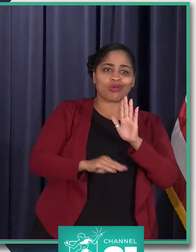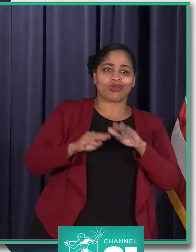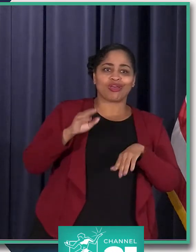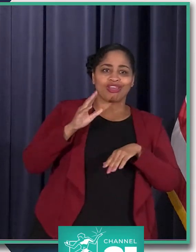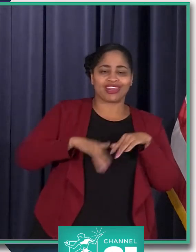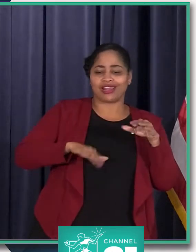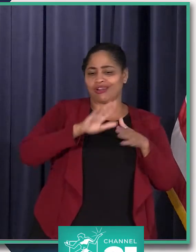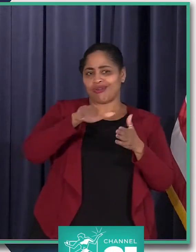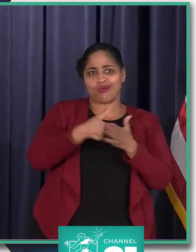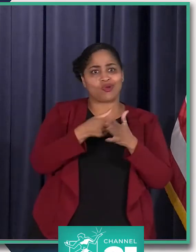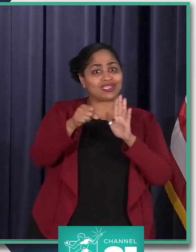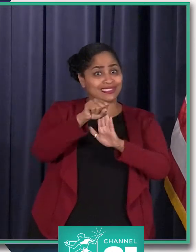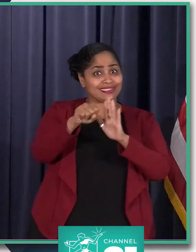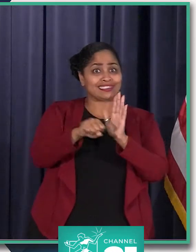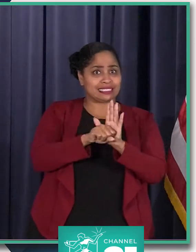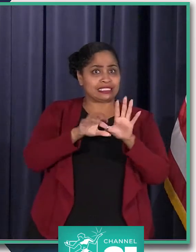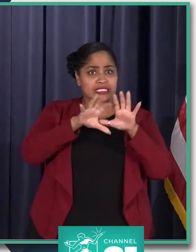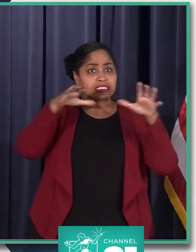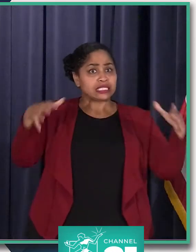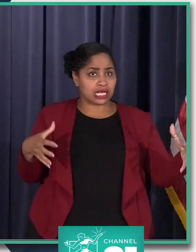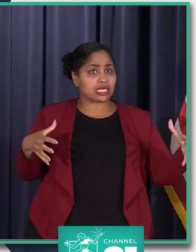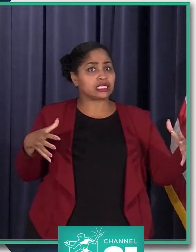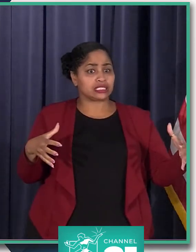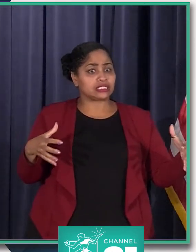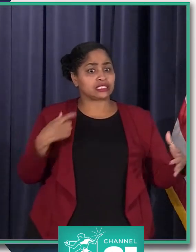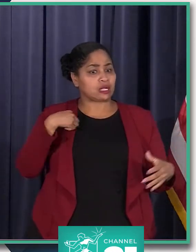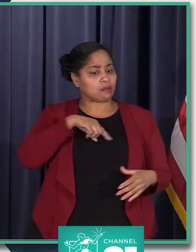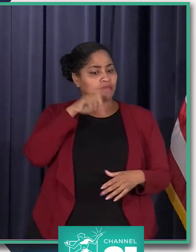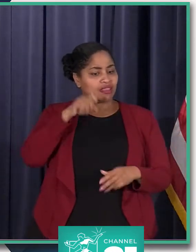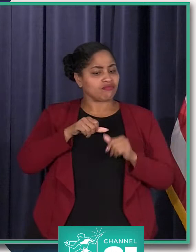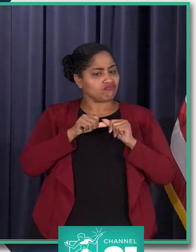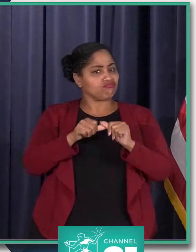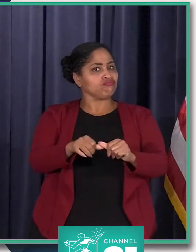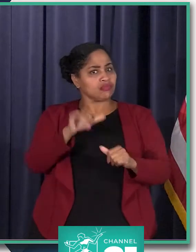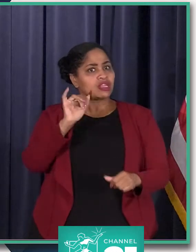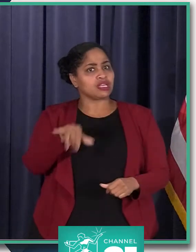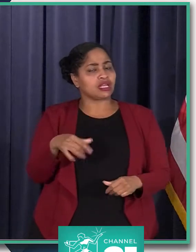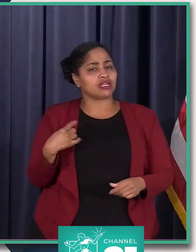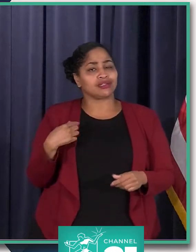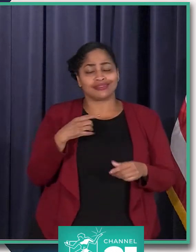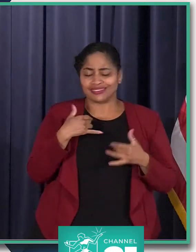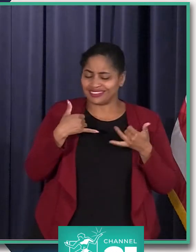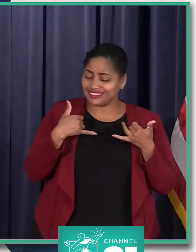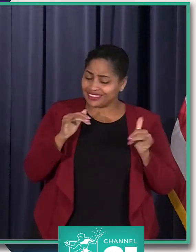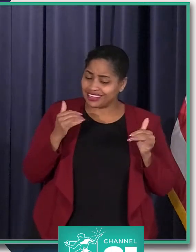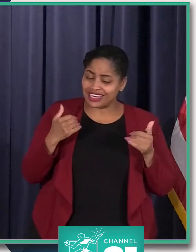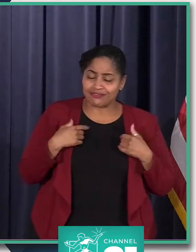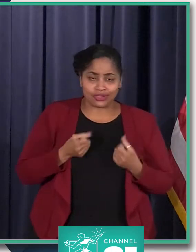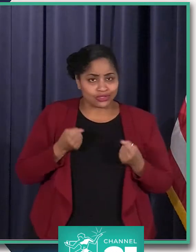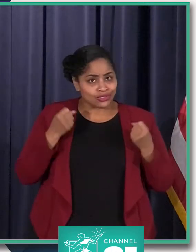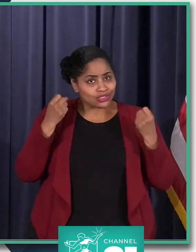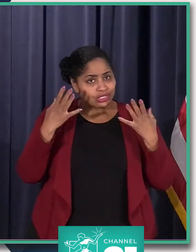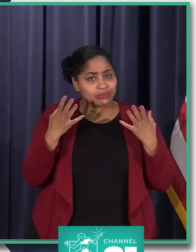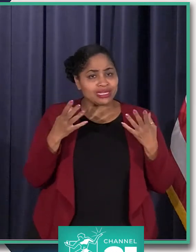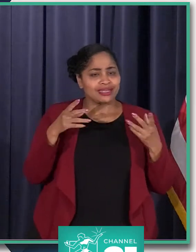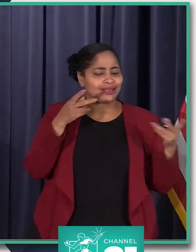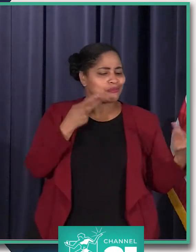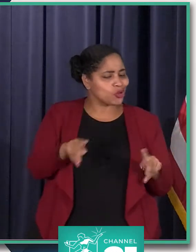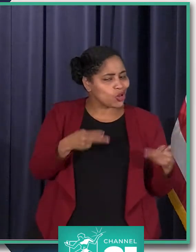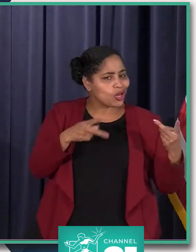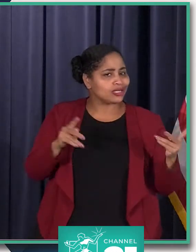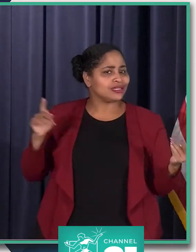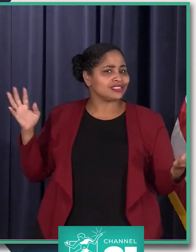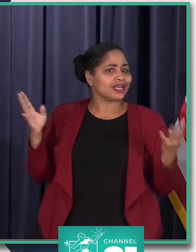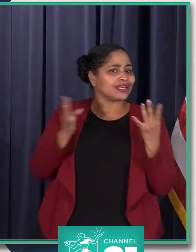than the state as a whole, and we have to keep it that way. But we still have too many block parties, too many